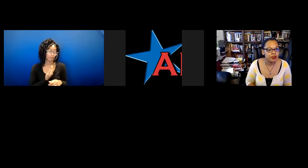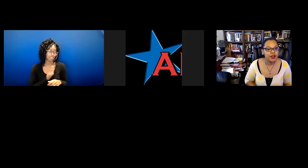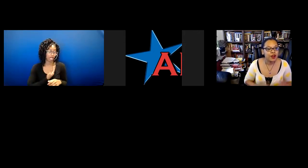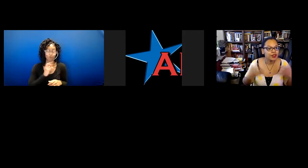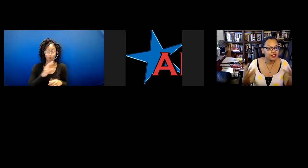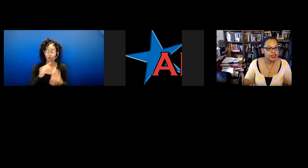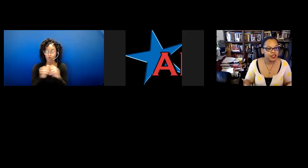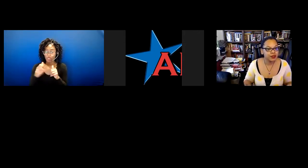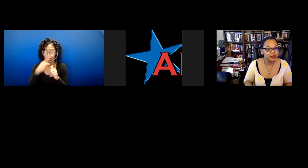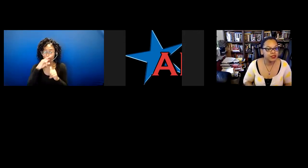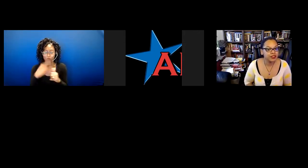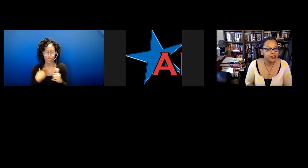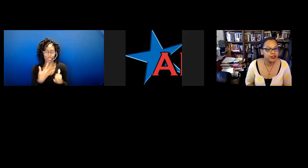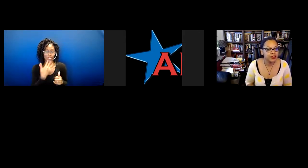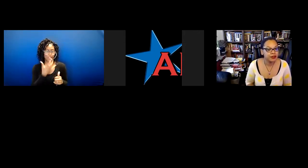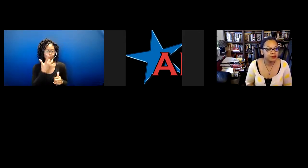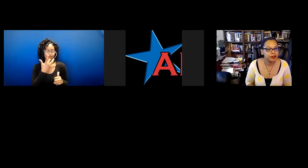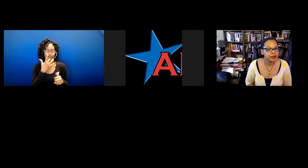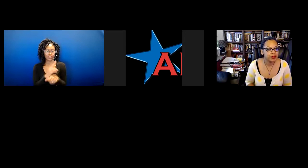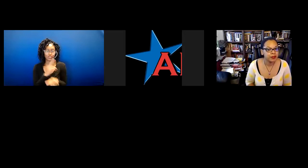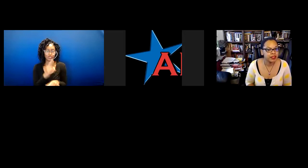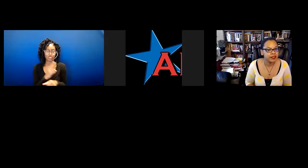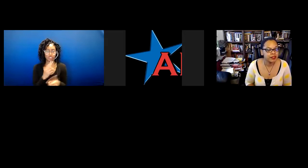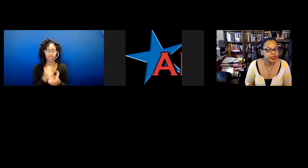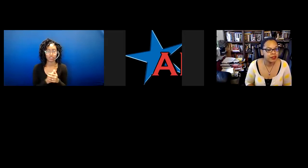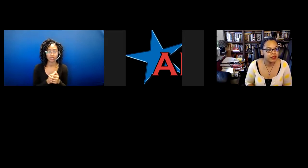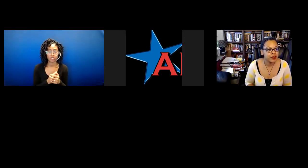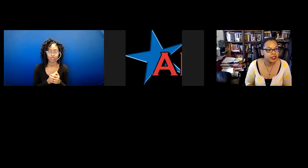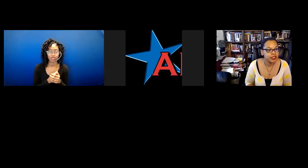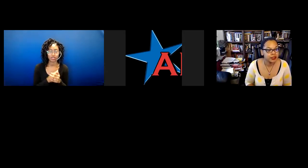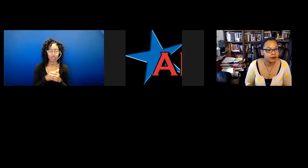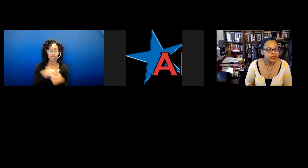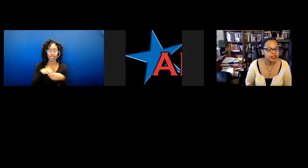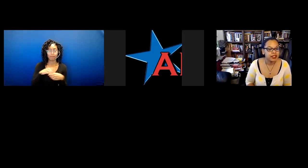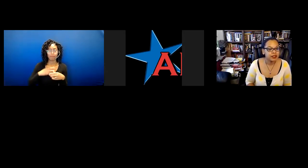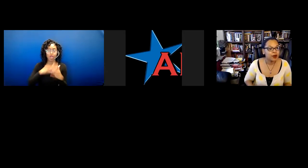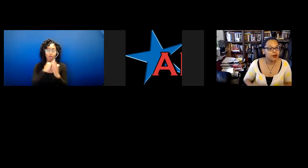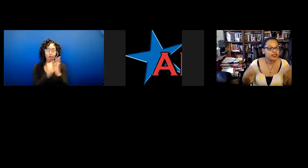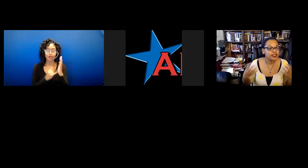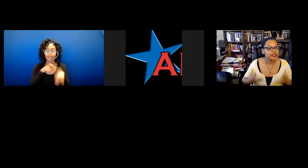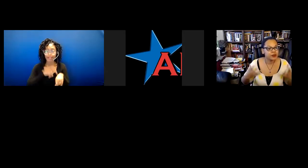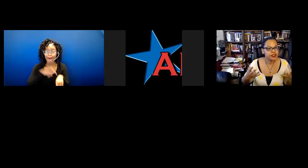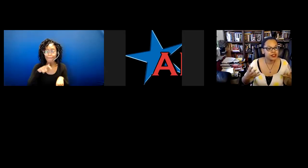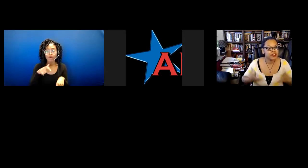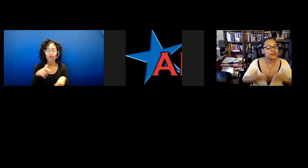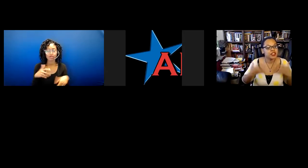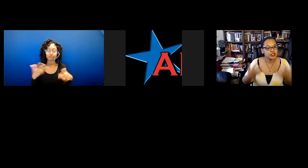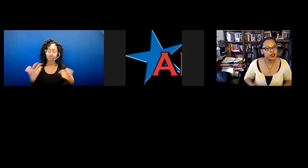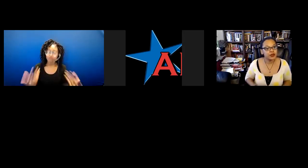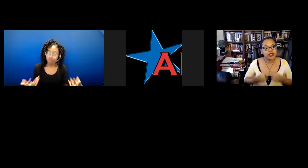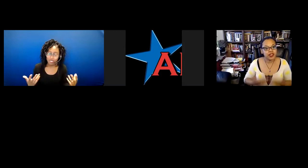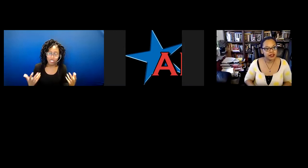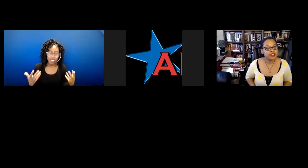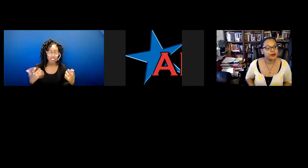what colors I used to in my art time. All of these were things of,